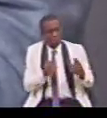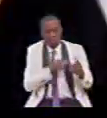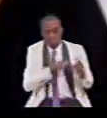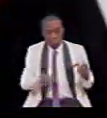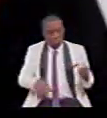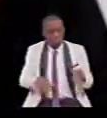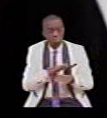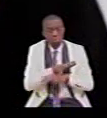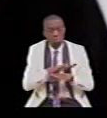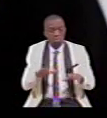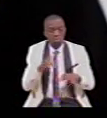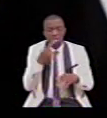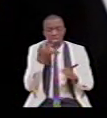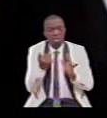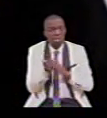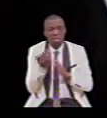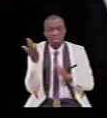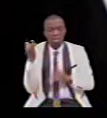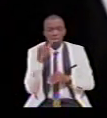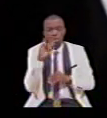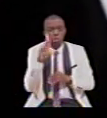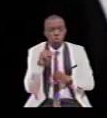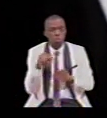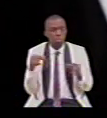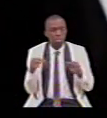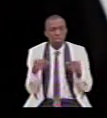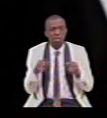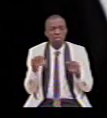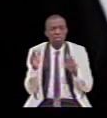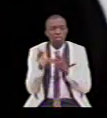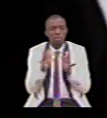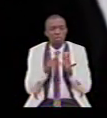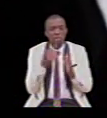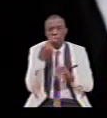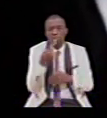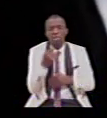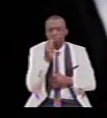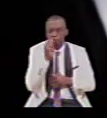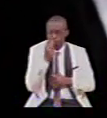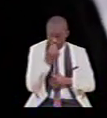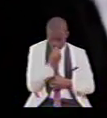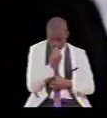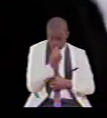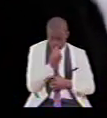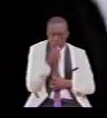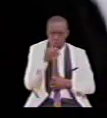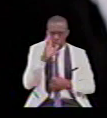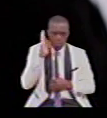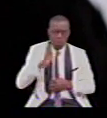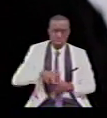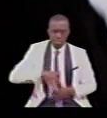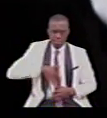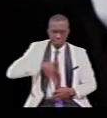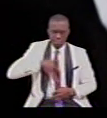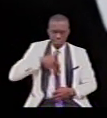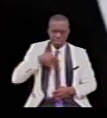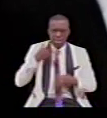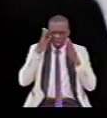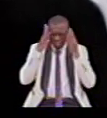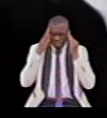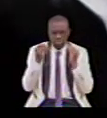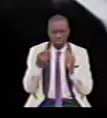pain now what they say is a deal you will feel it how could you say that